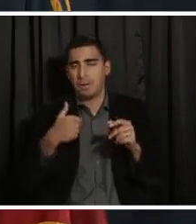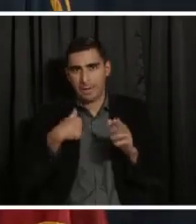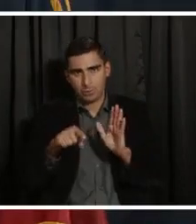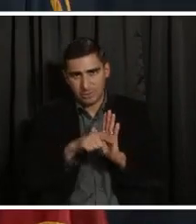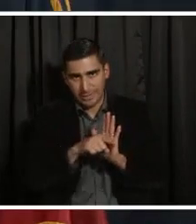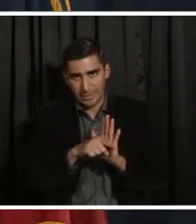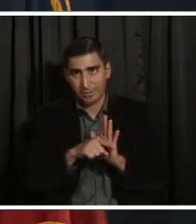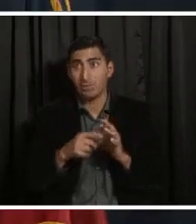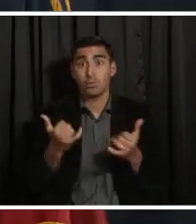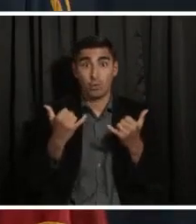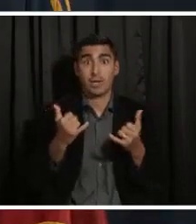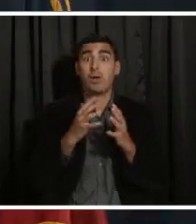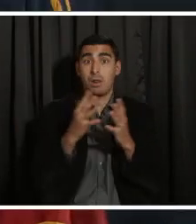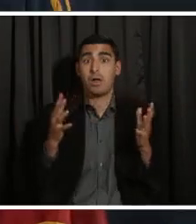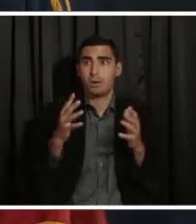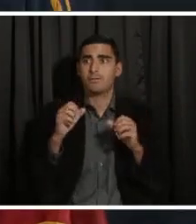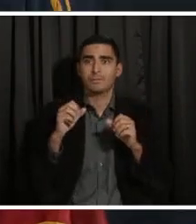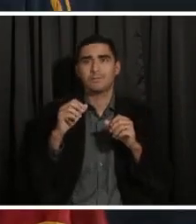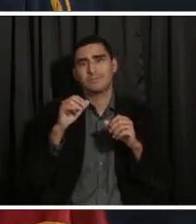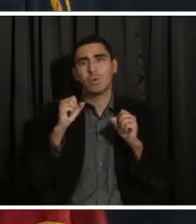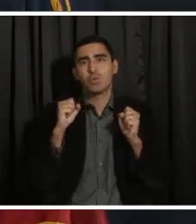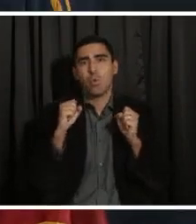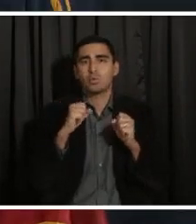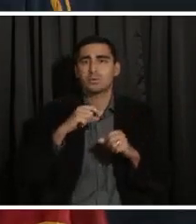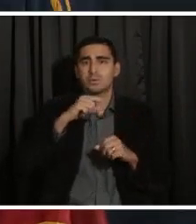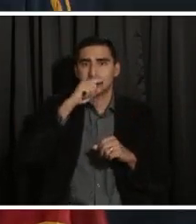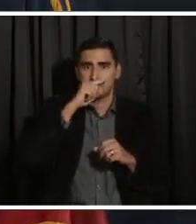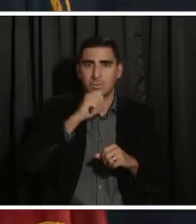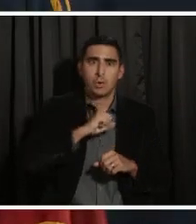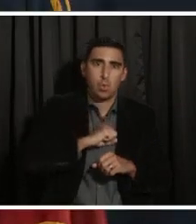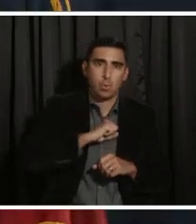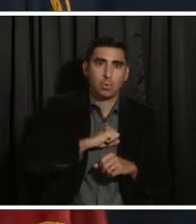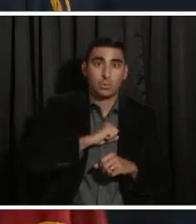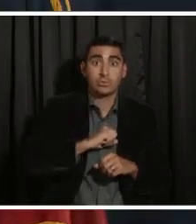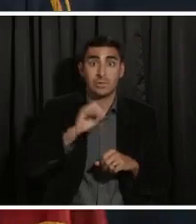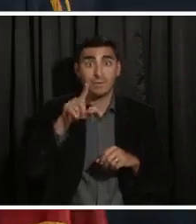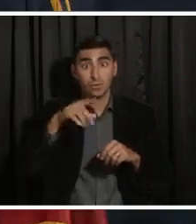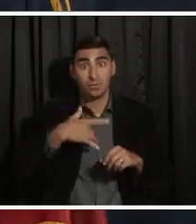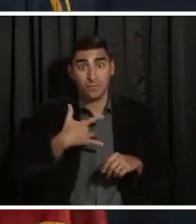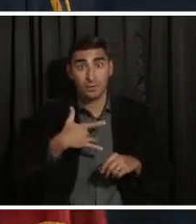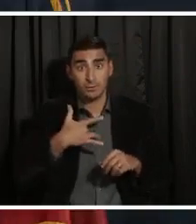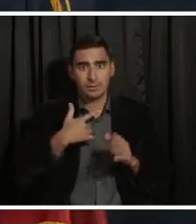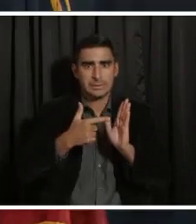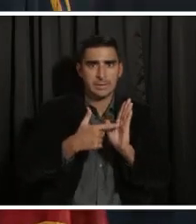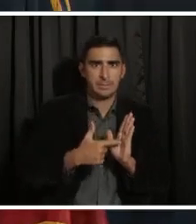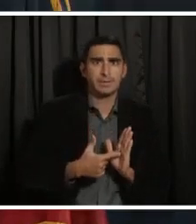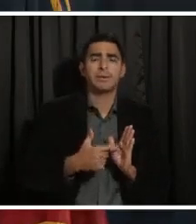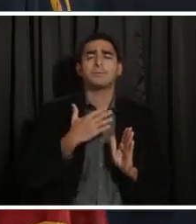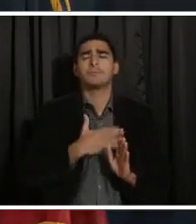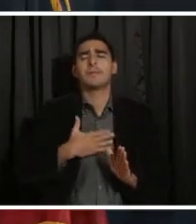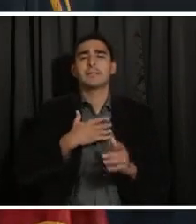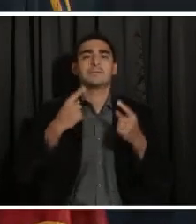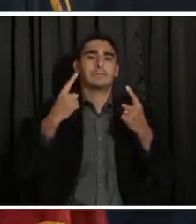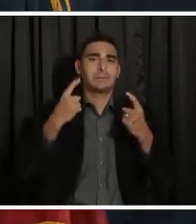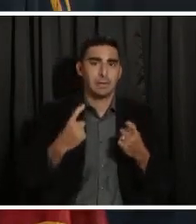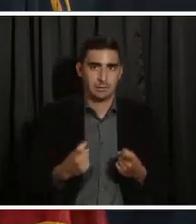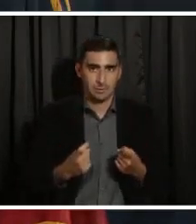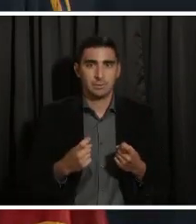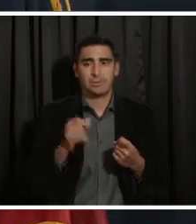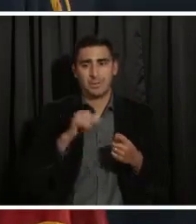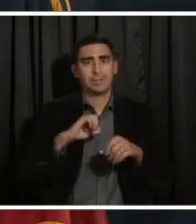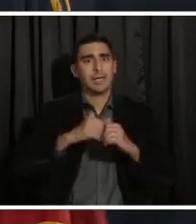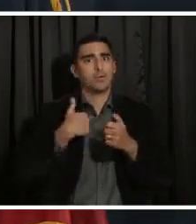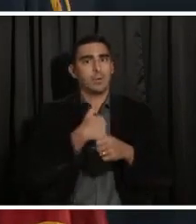of winter colds going around. It's just that season. So if you're experiencing symptoms, get tested. It's what we need to do to prevent it from spreading, especially because there's